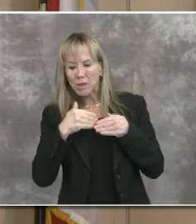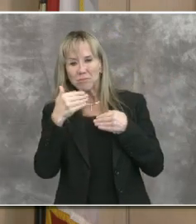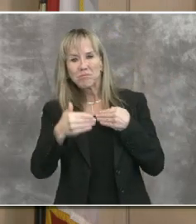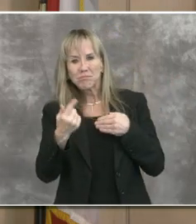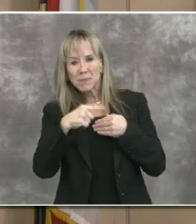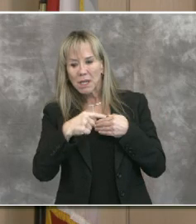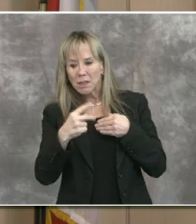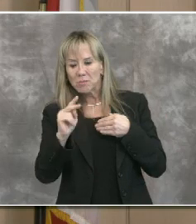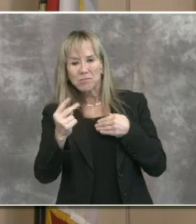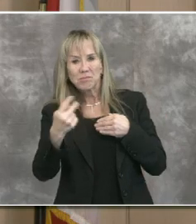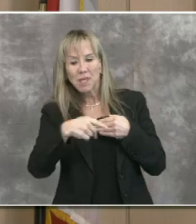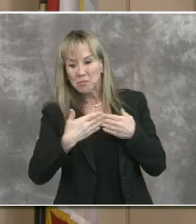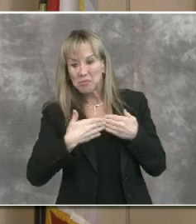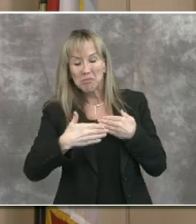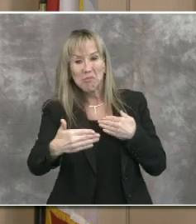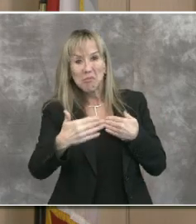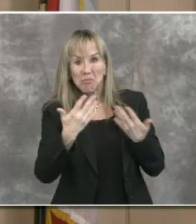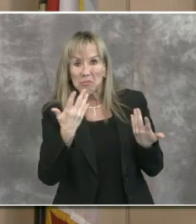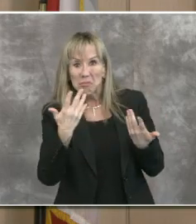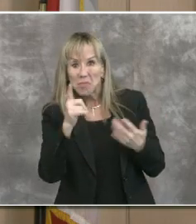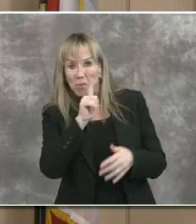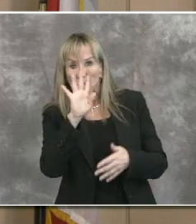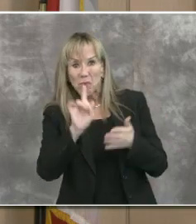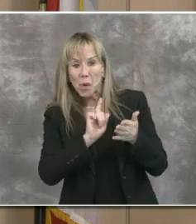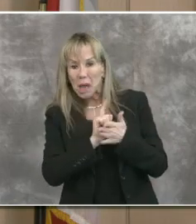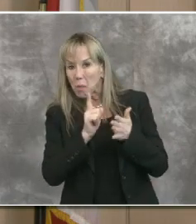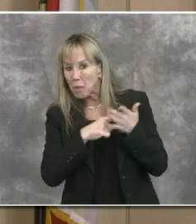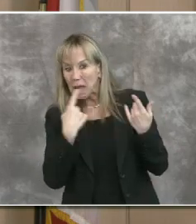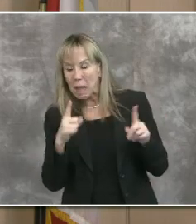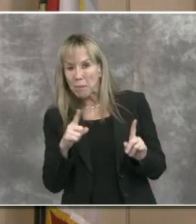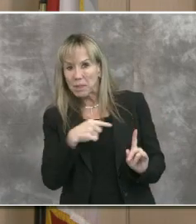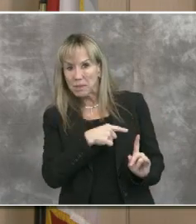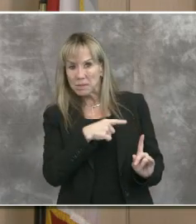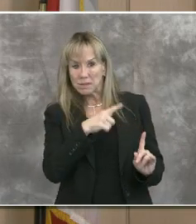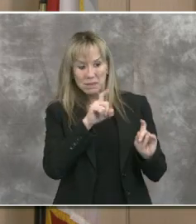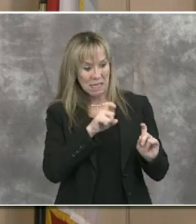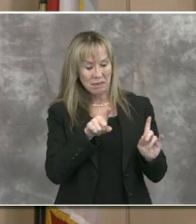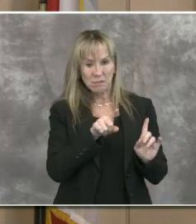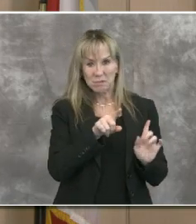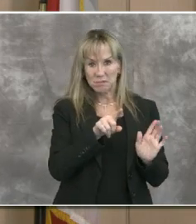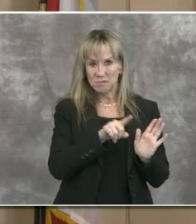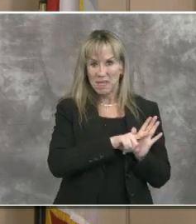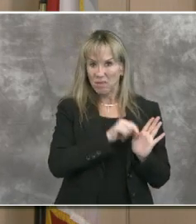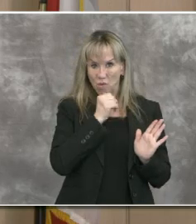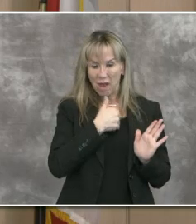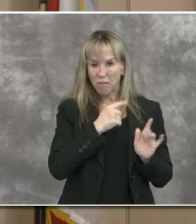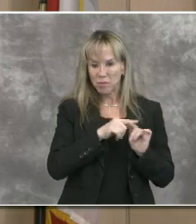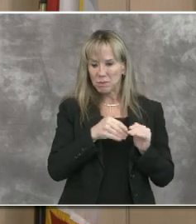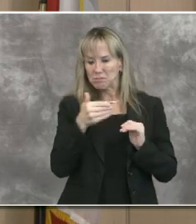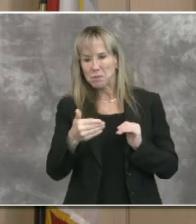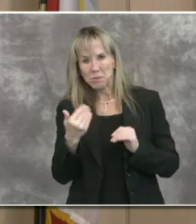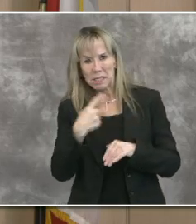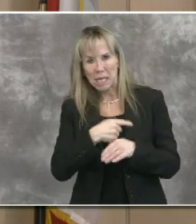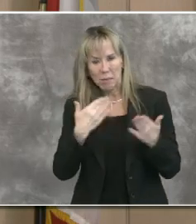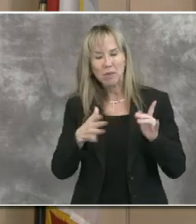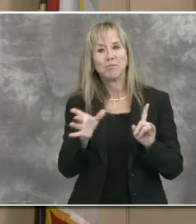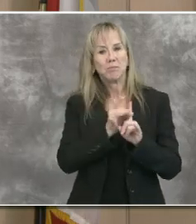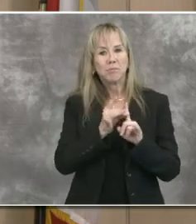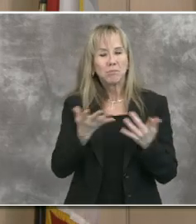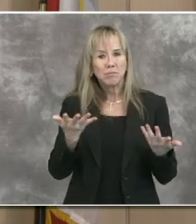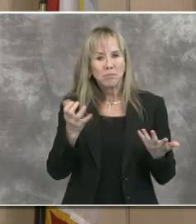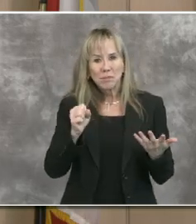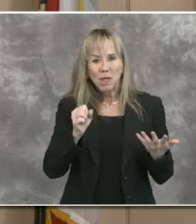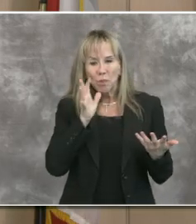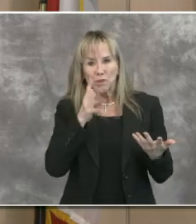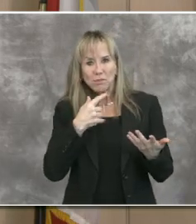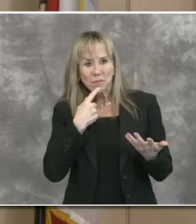or over the next 24 hours for staff or patients. The congregate care